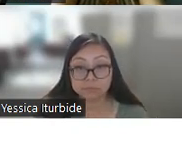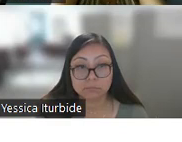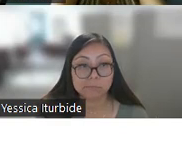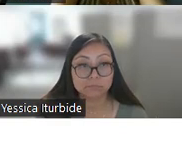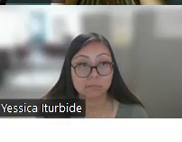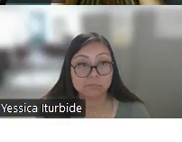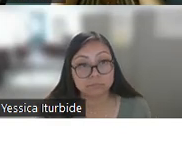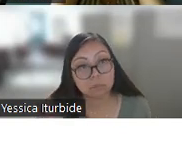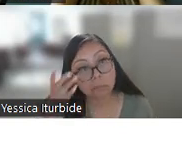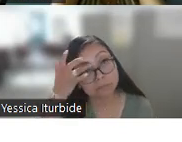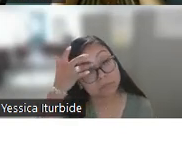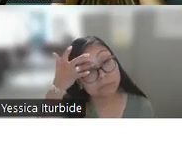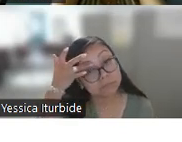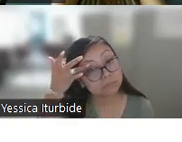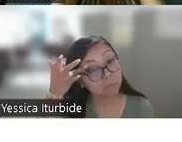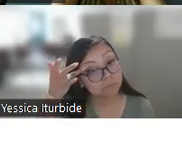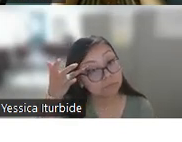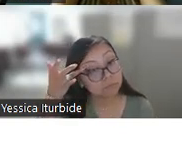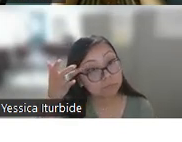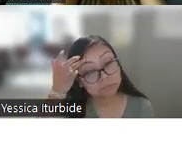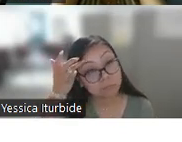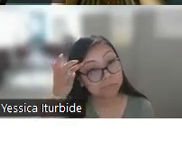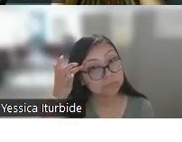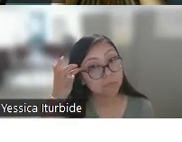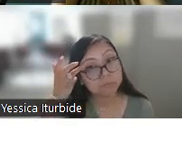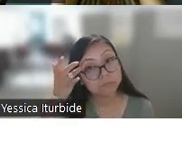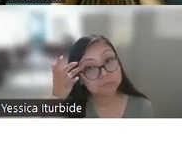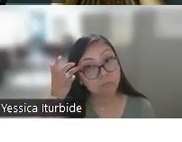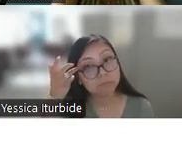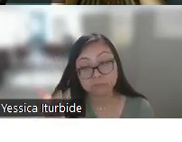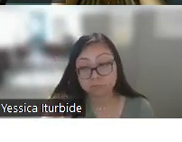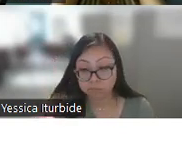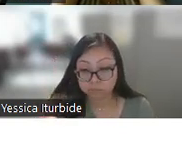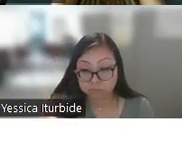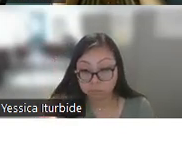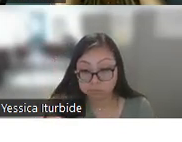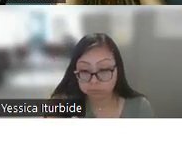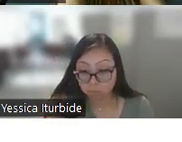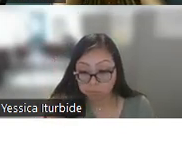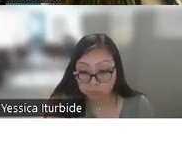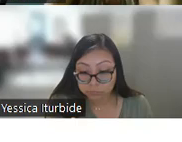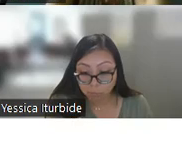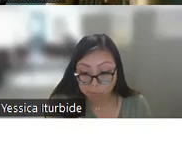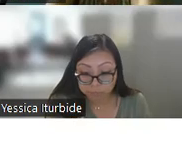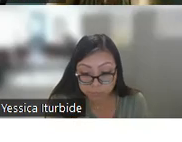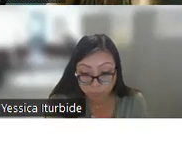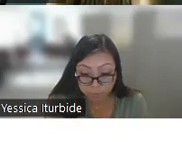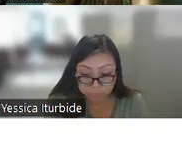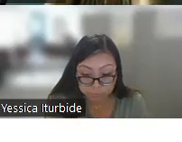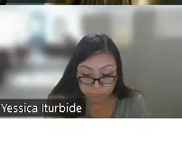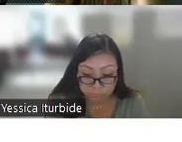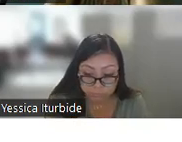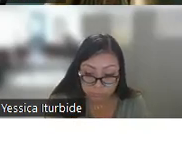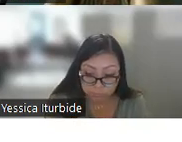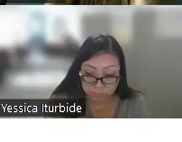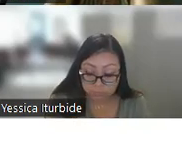environment because we're all here to make improvements in the area of suicide prevention for Riverside County. So we ask as we're meeting with you today